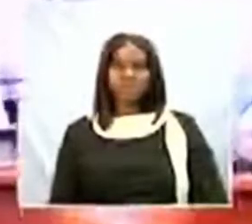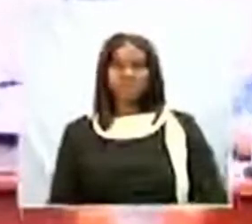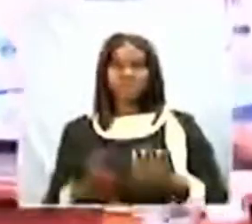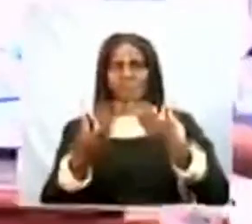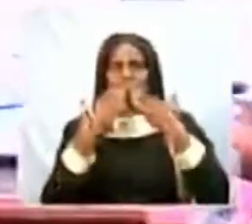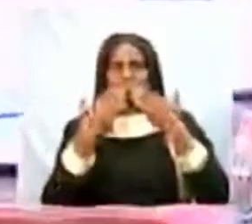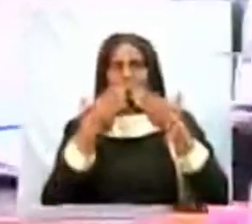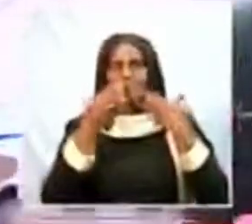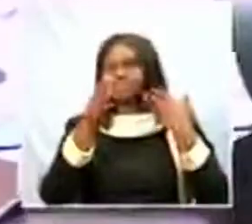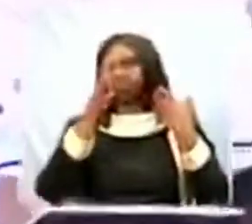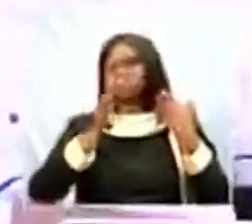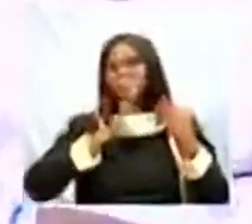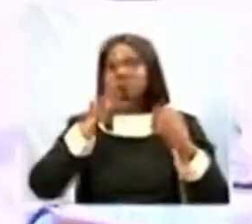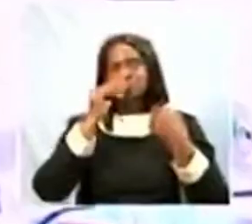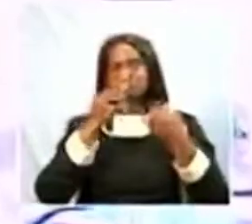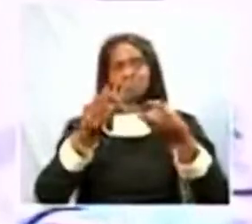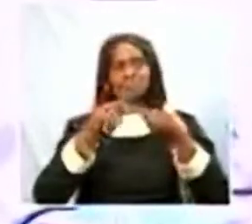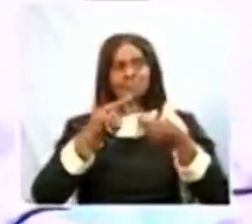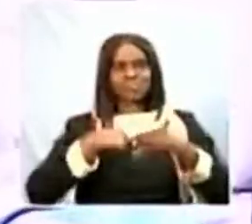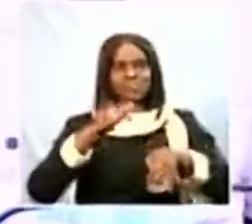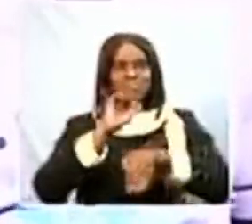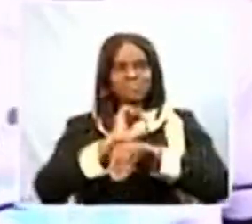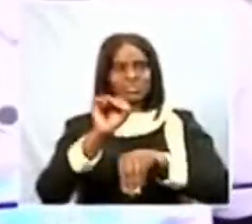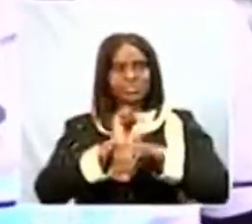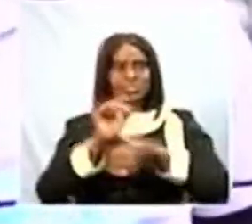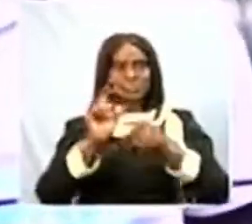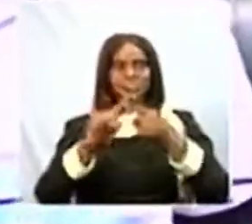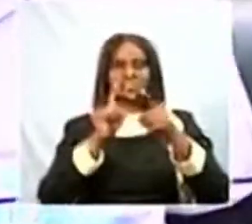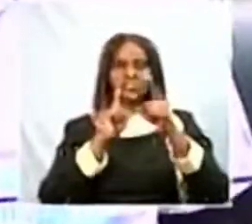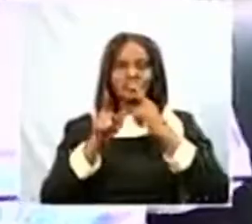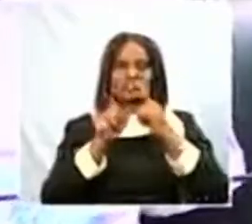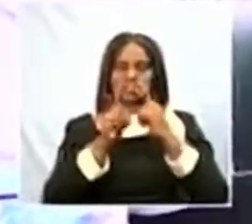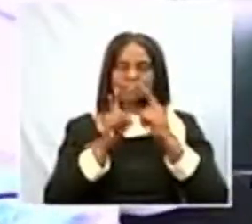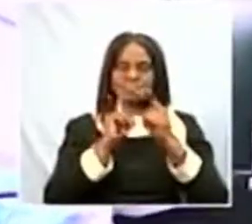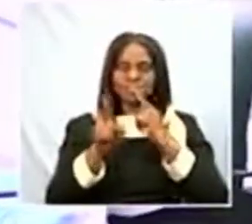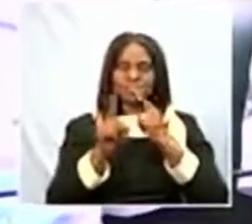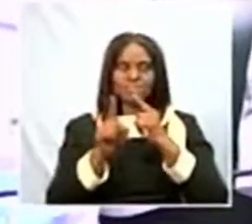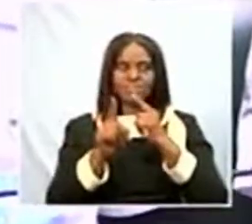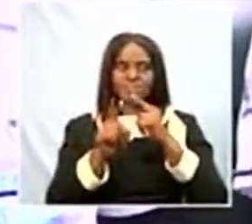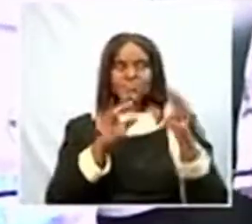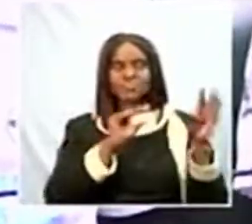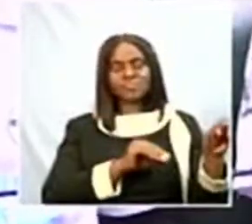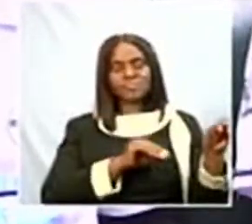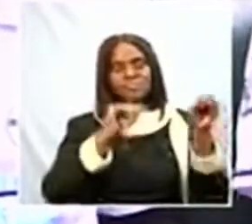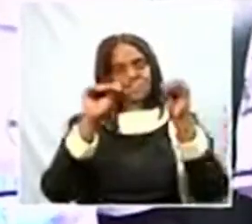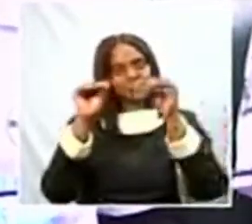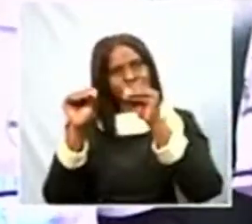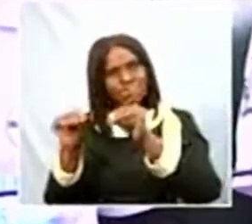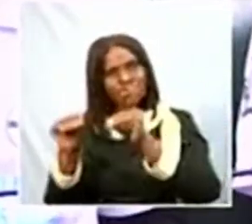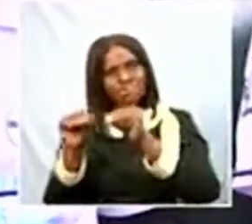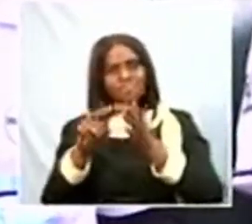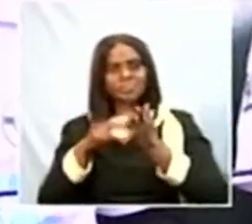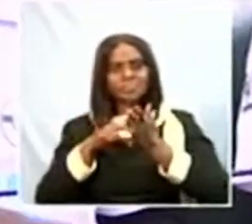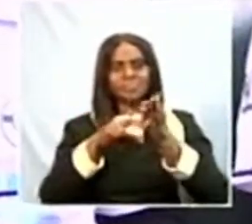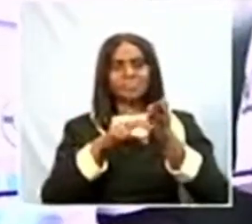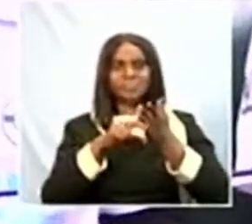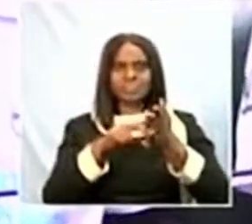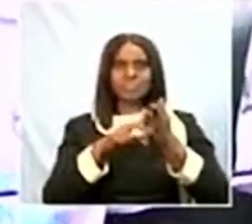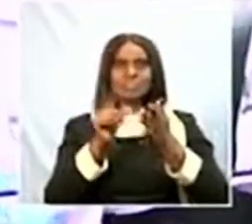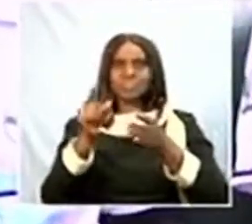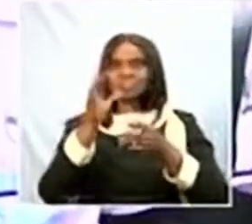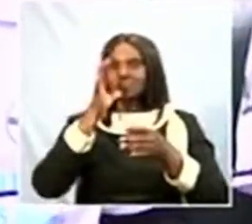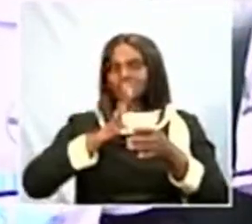Thank you, Madam Speaker, for giving me this opportunity to speak. Switch to sustained transport. Madam